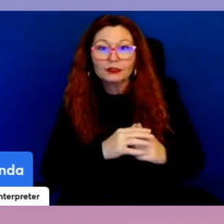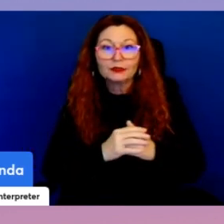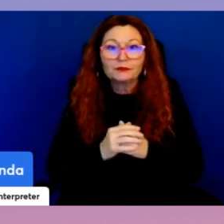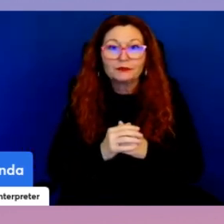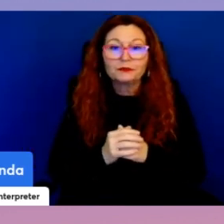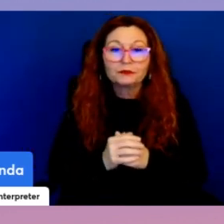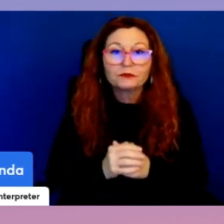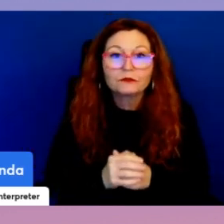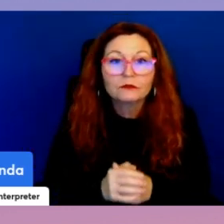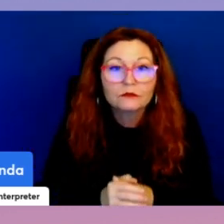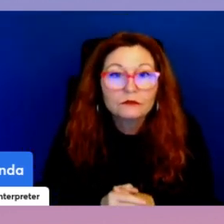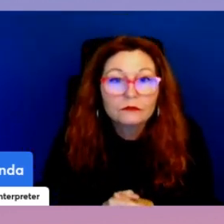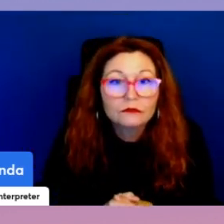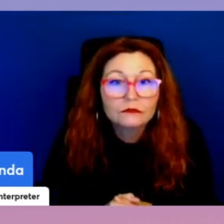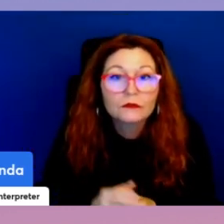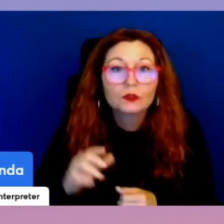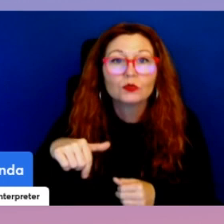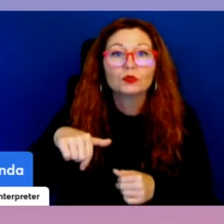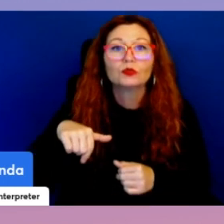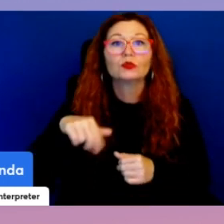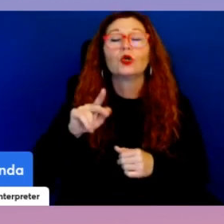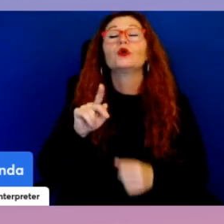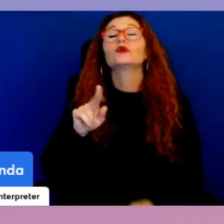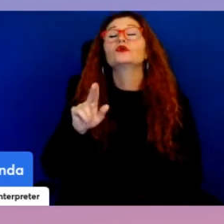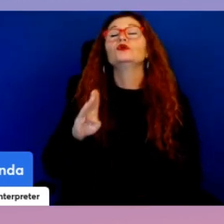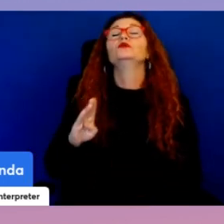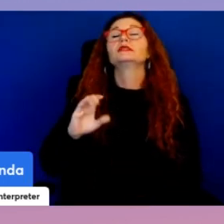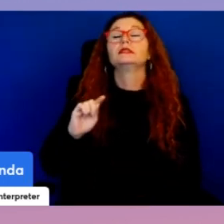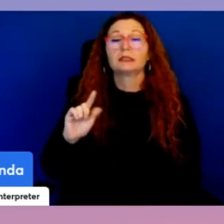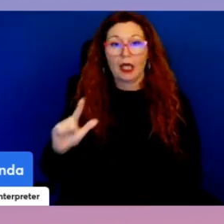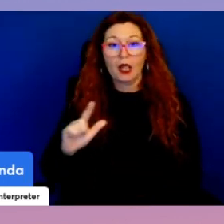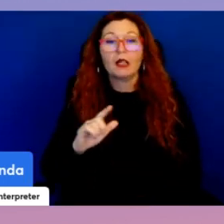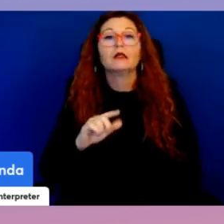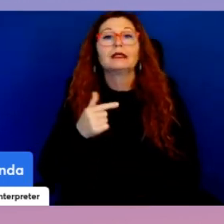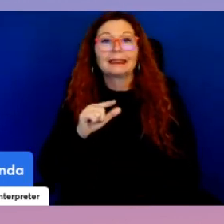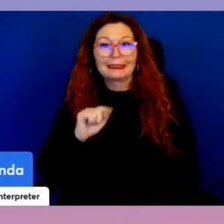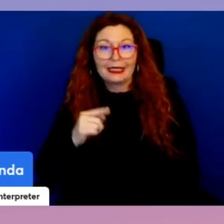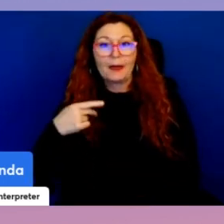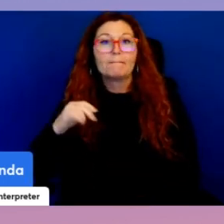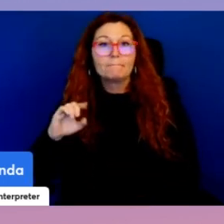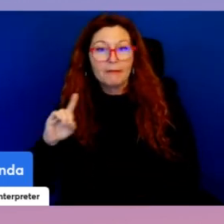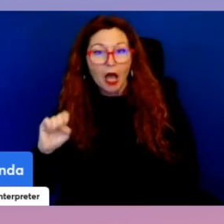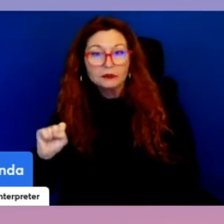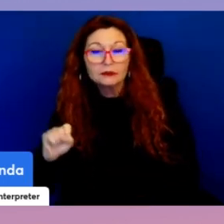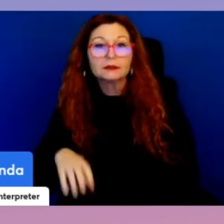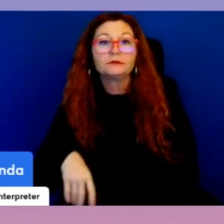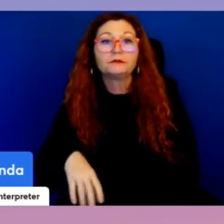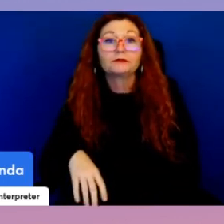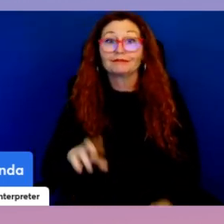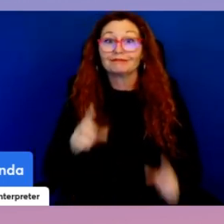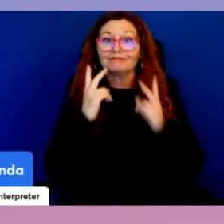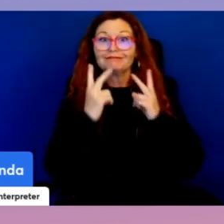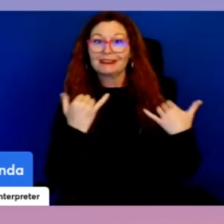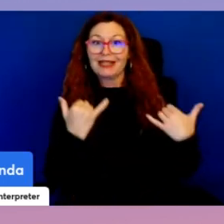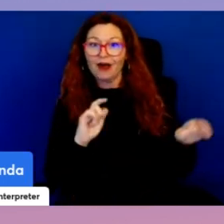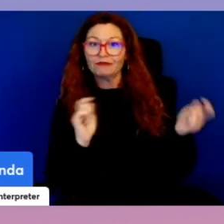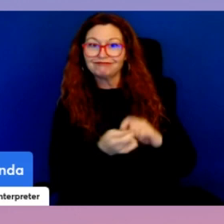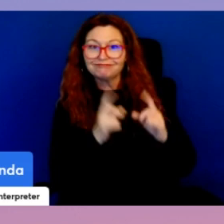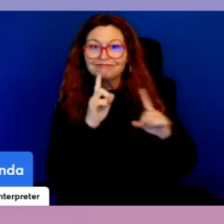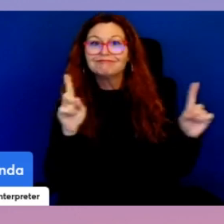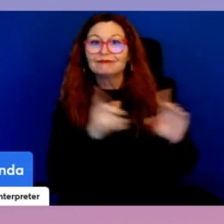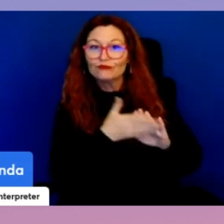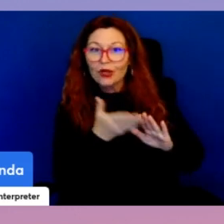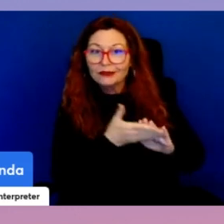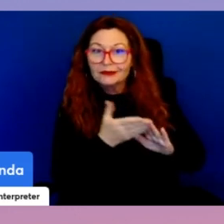get pods and just wait until my containers are up and running, and they are. I can see API front end and school